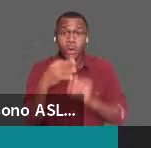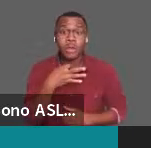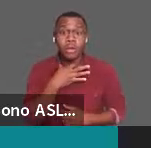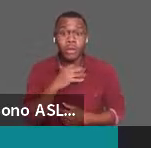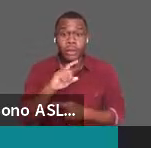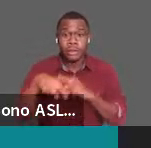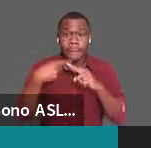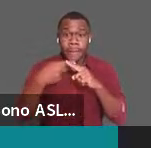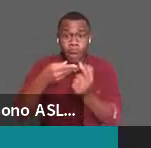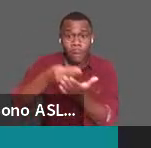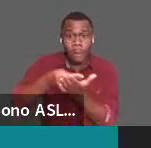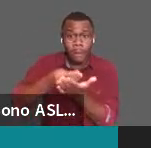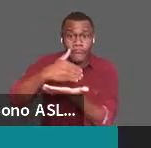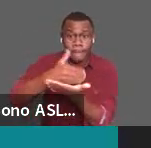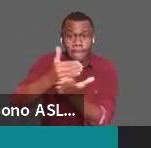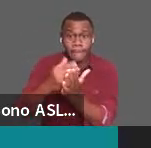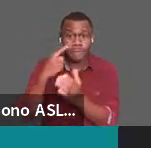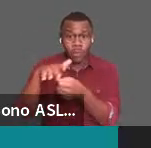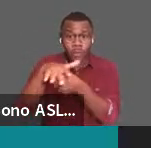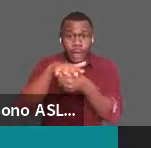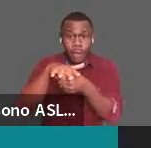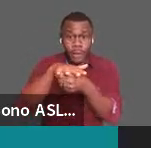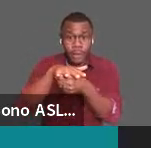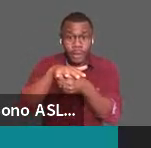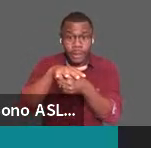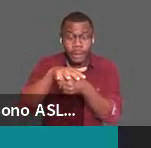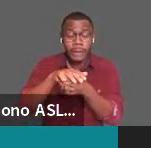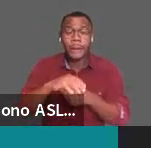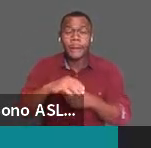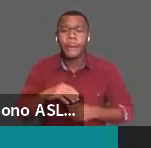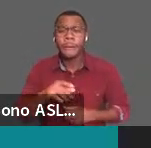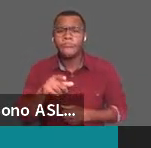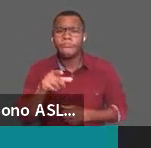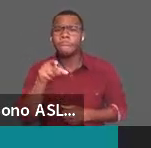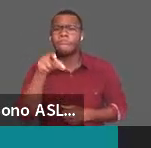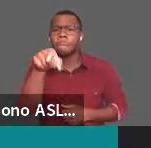you can put your phone onto,